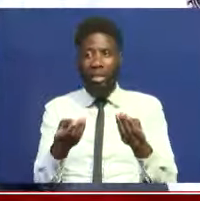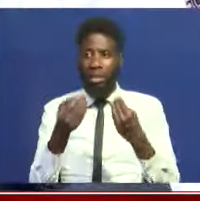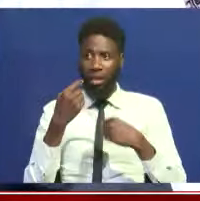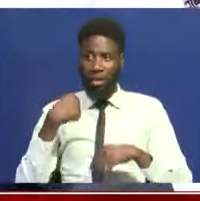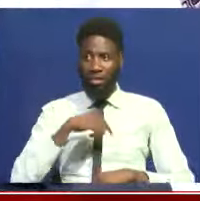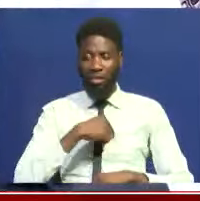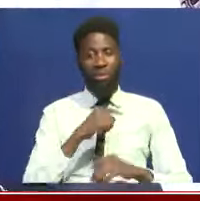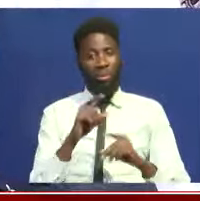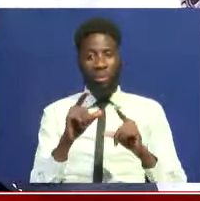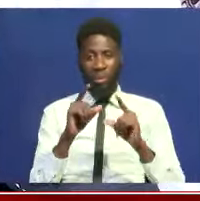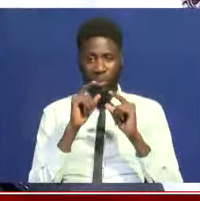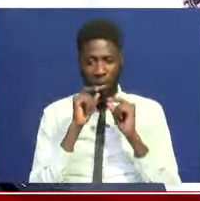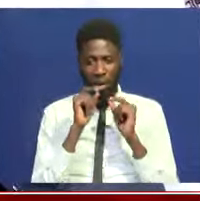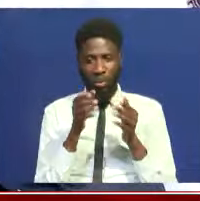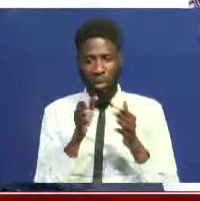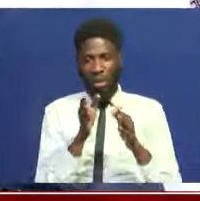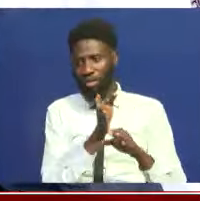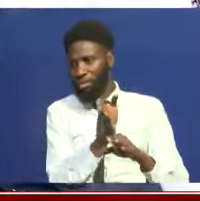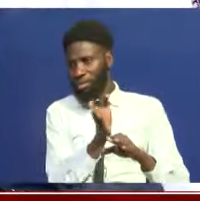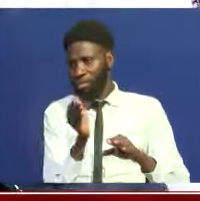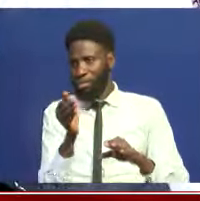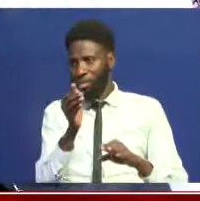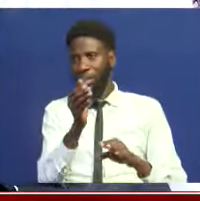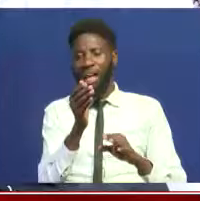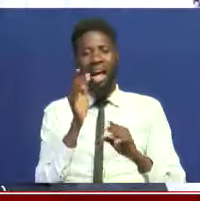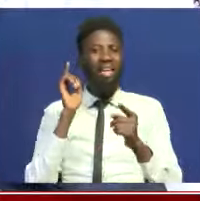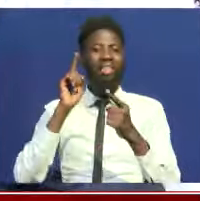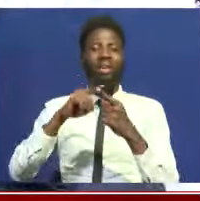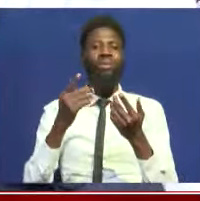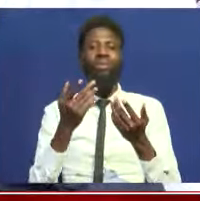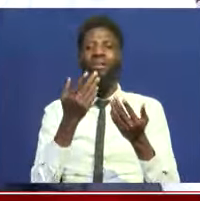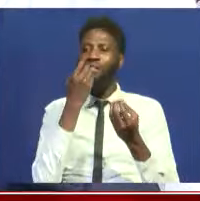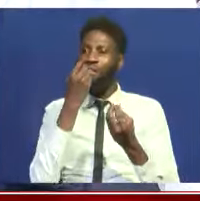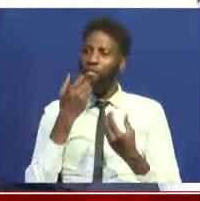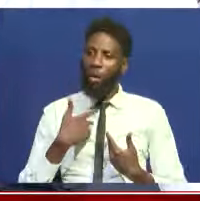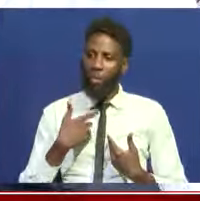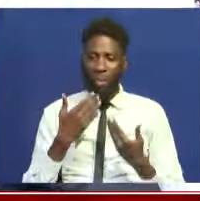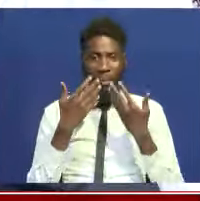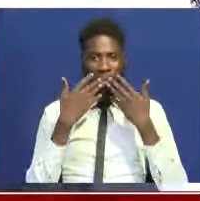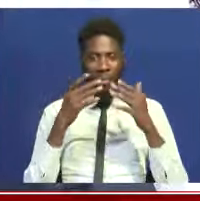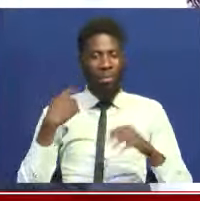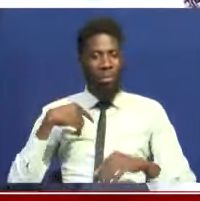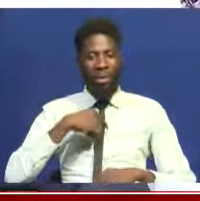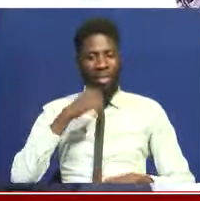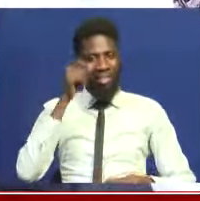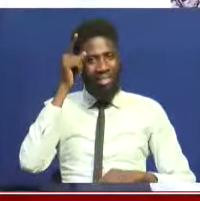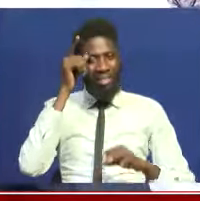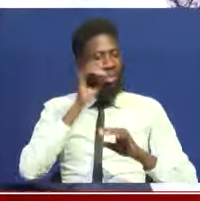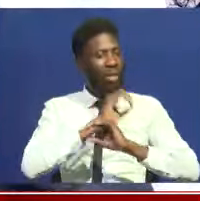even told us the route to follow up to Treasury. That's why we don't understand why they